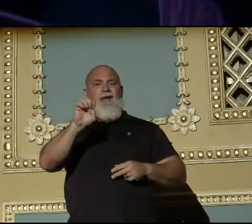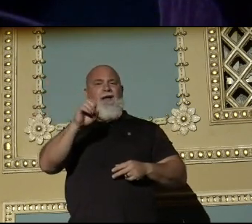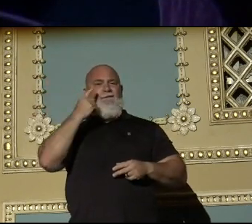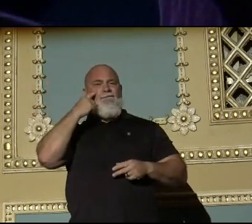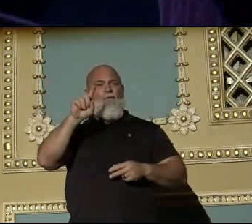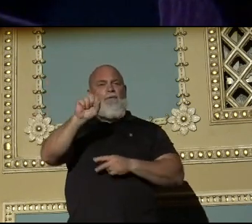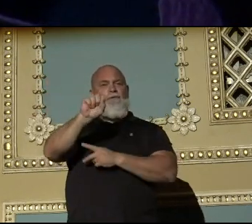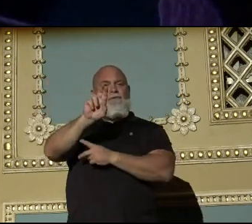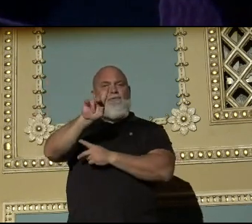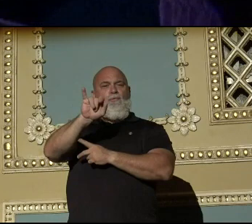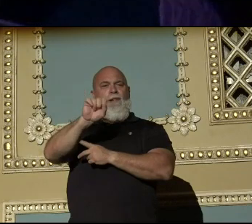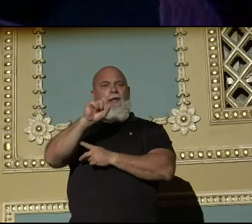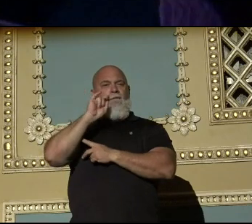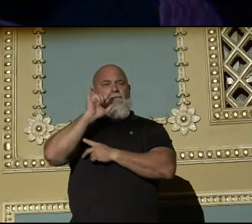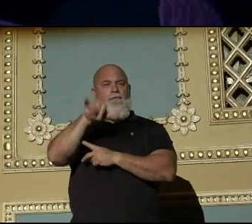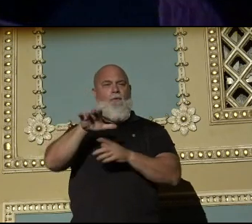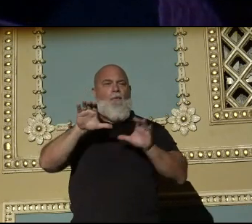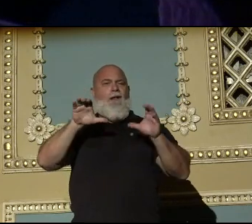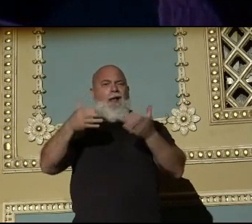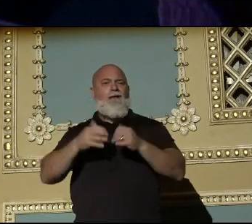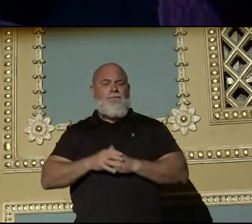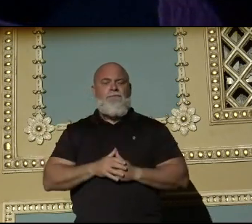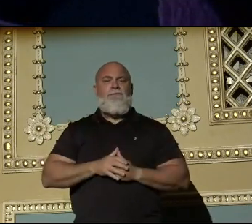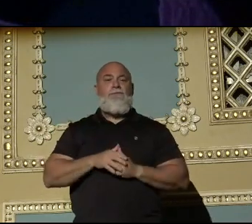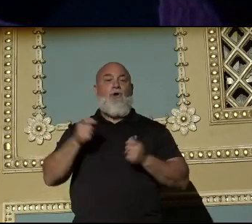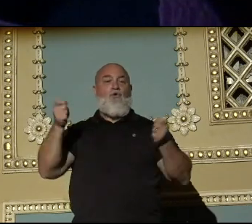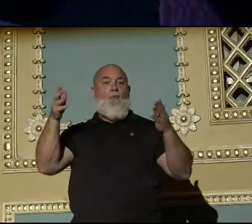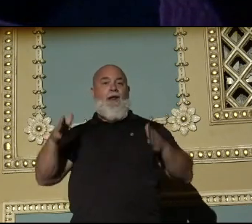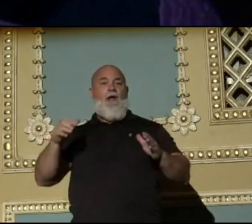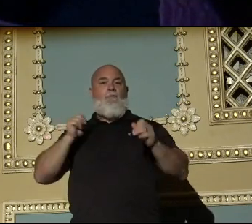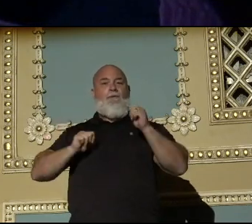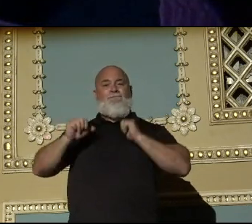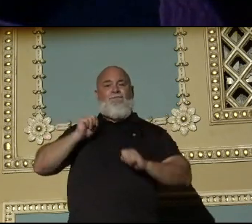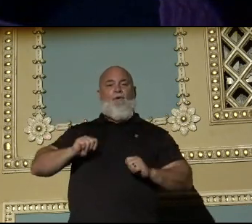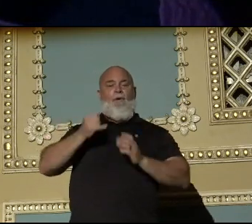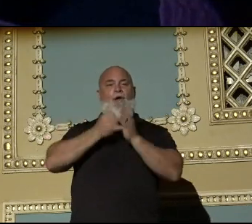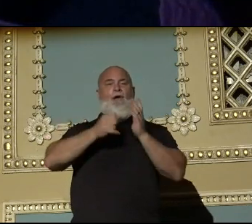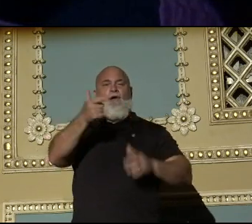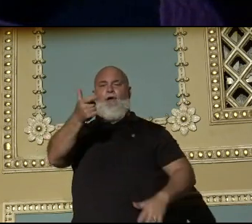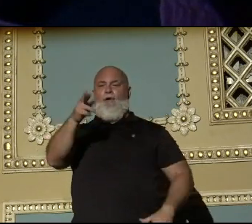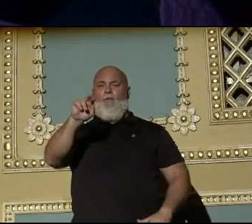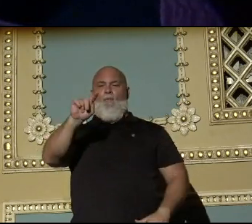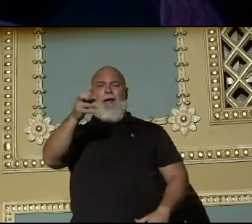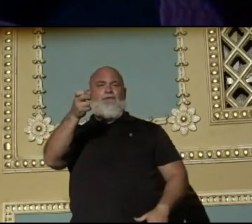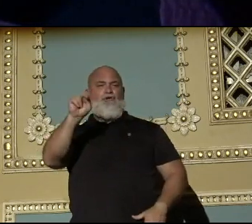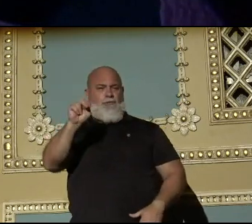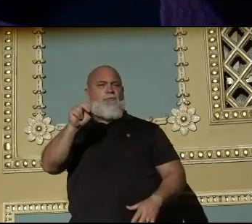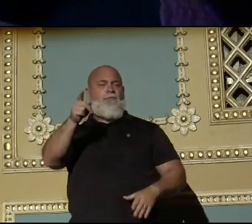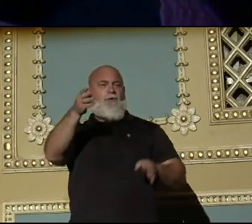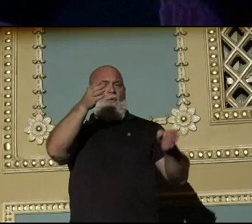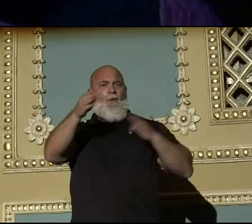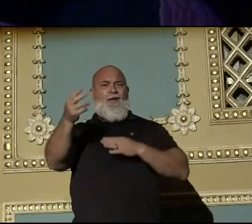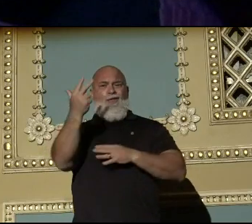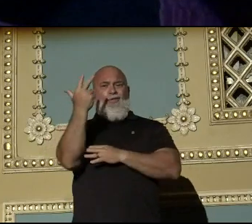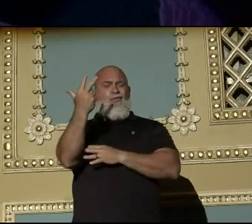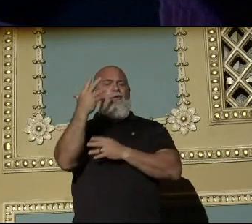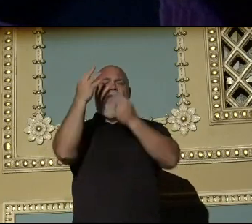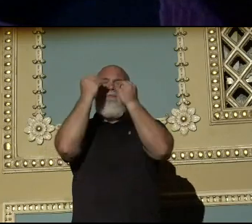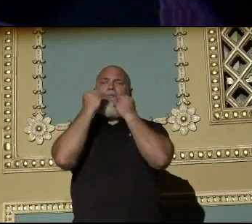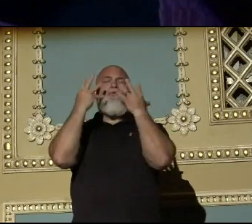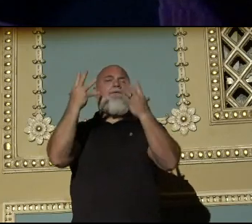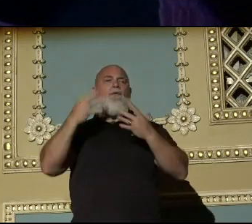supplies to do those classes. Our director of performing arts, Gretchen Bolka, arranged 3